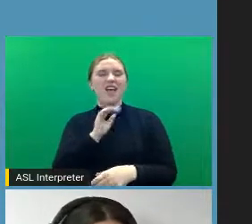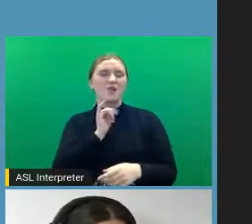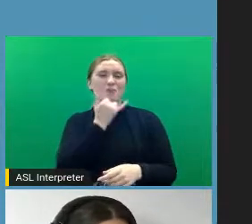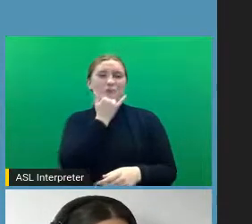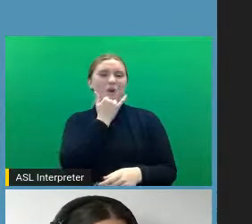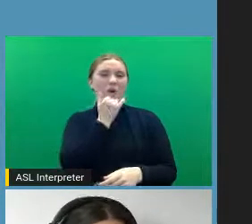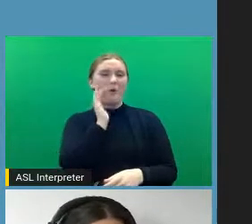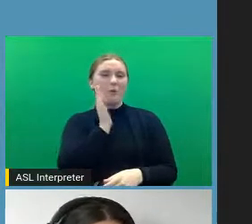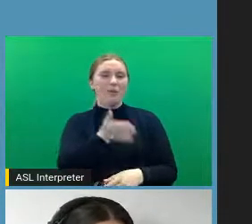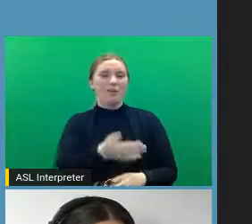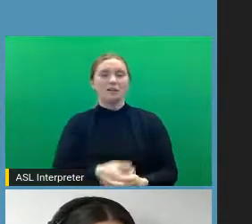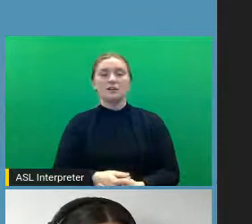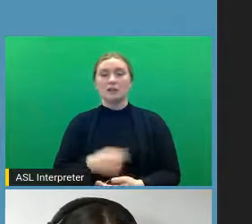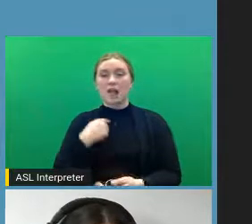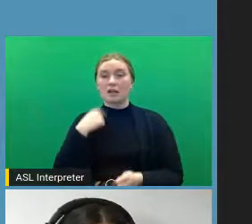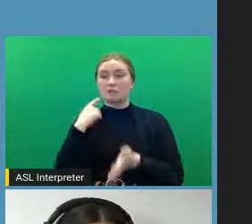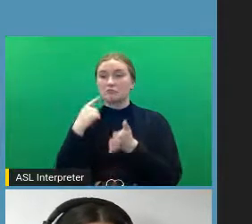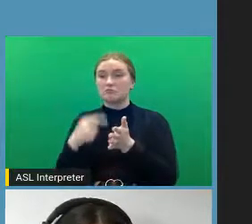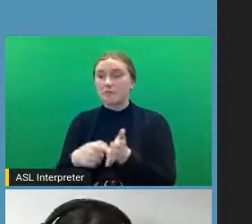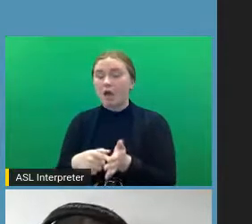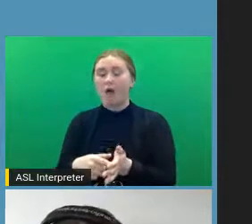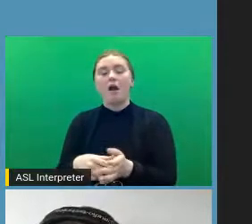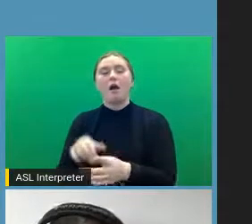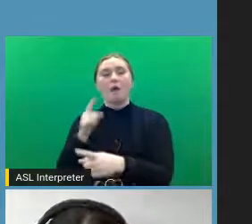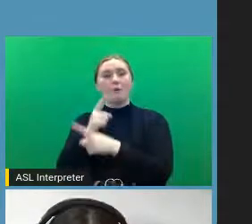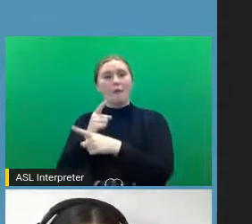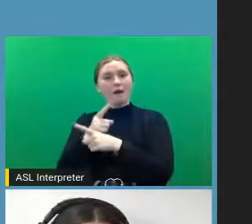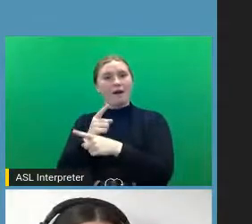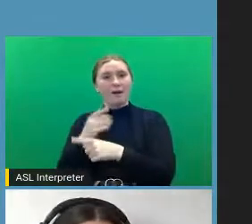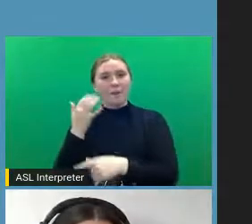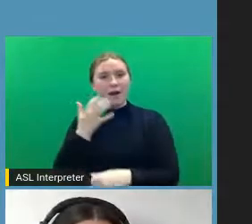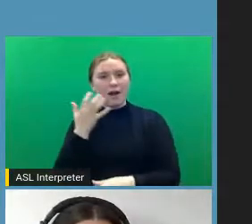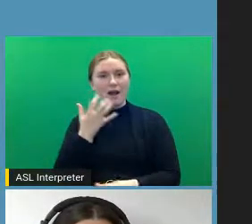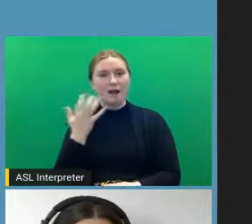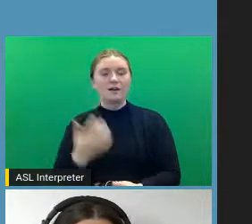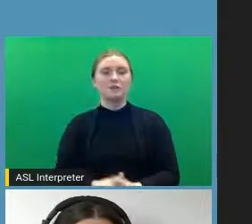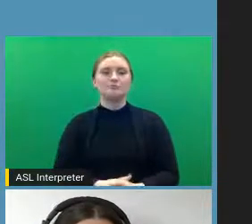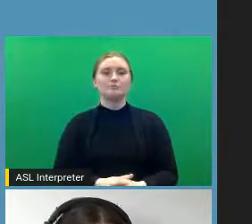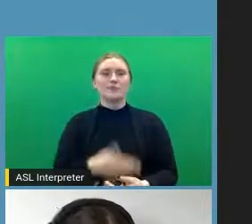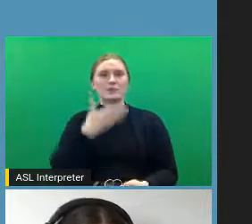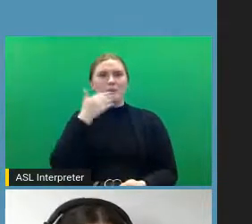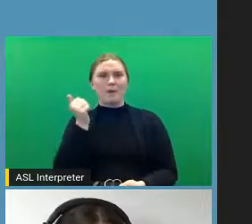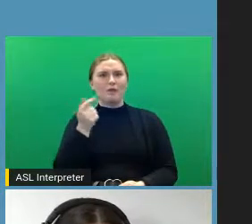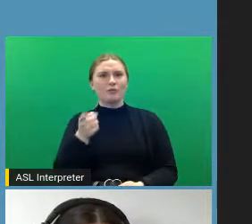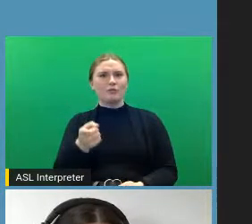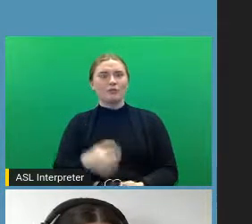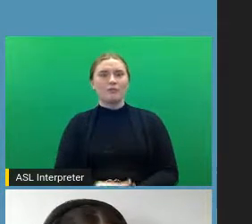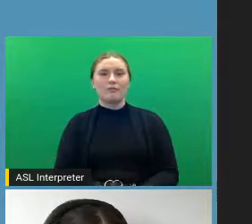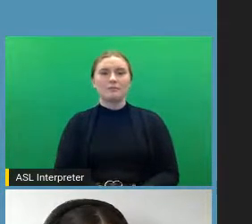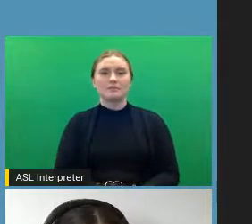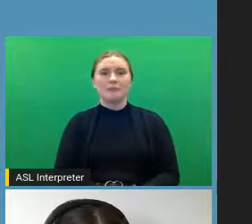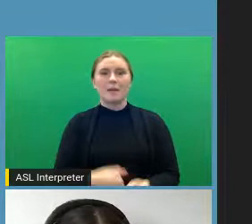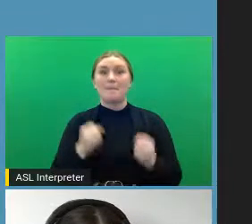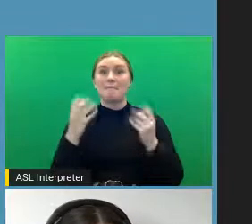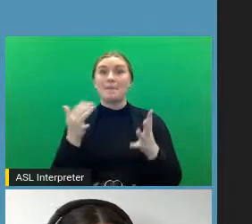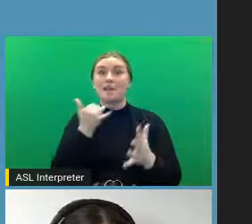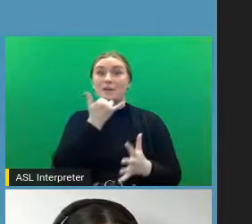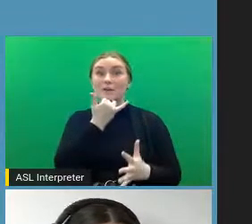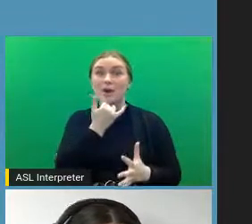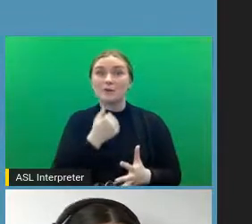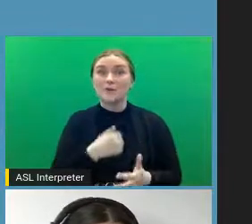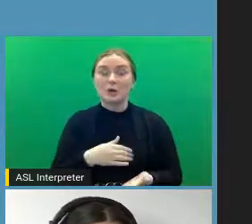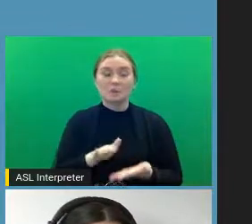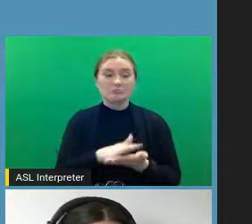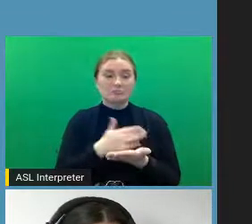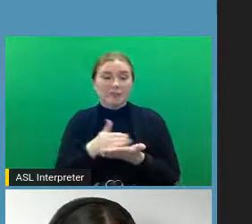didn't. And so it's actually just a better AI, which is exciting. Still plenty of errors, lots of cleanup to be